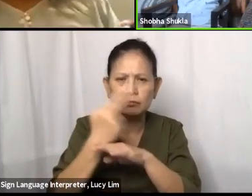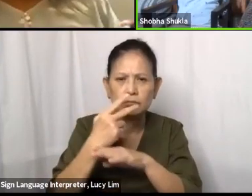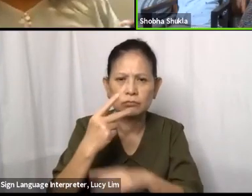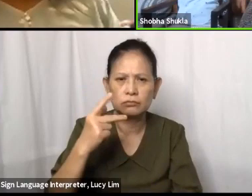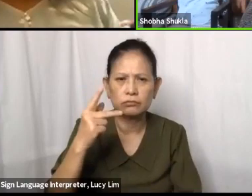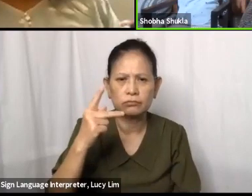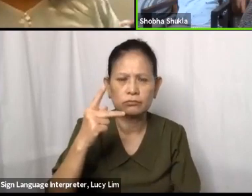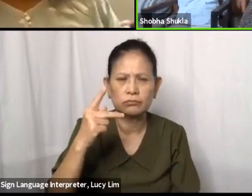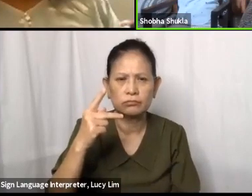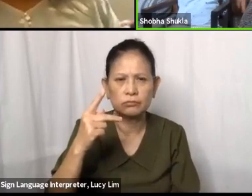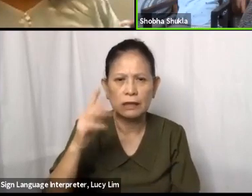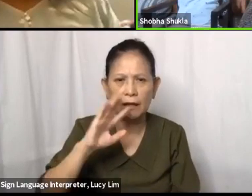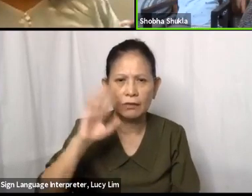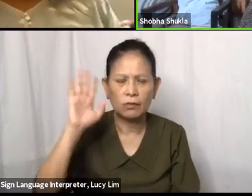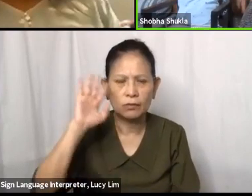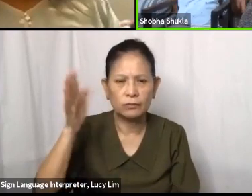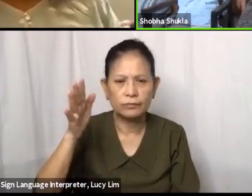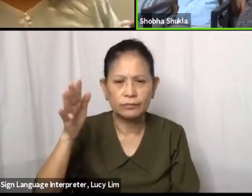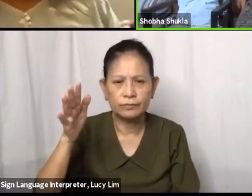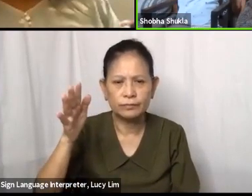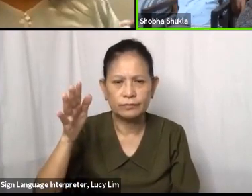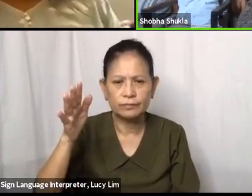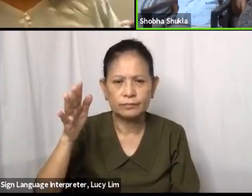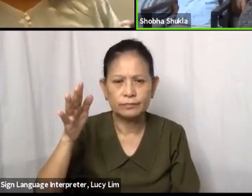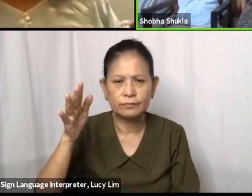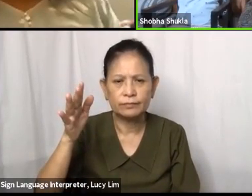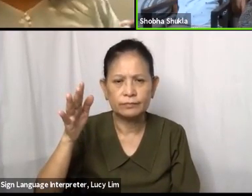Okay. Hello.